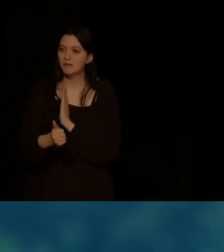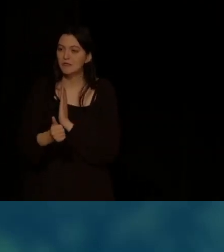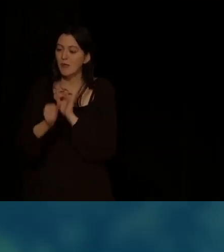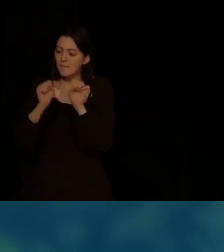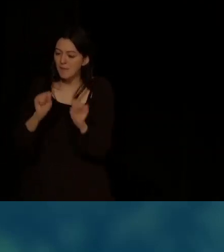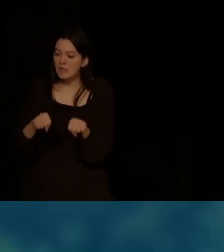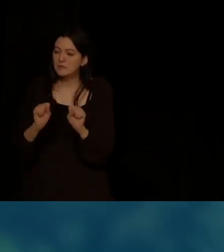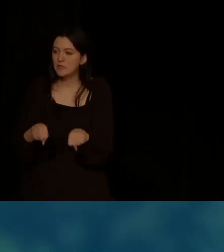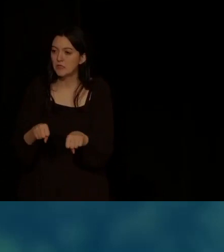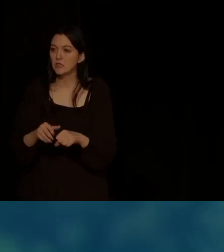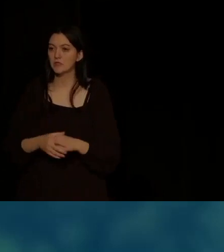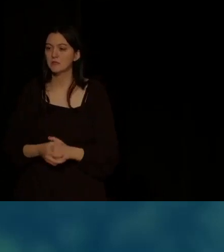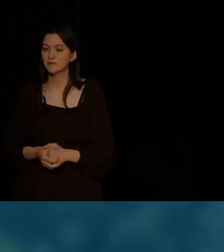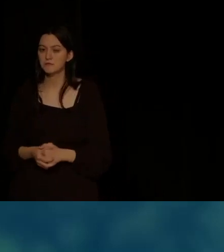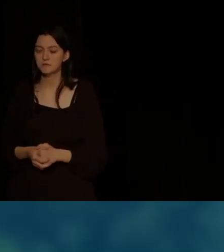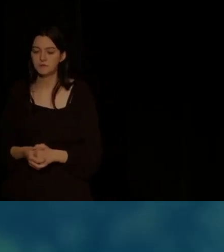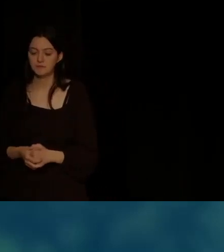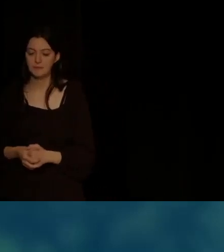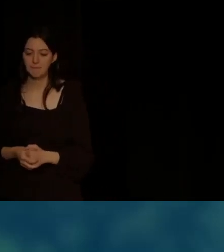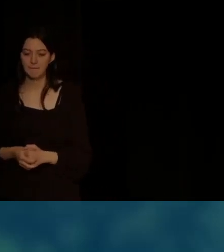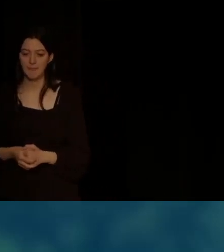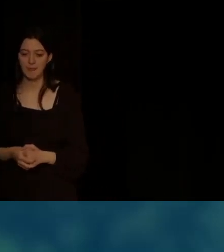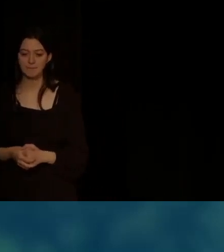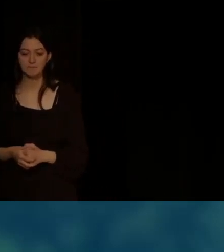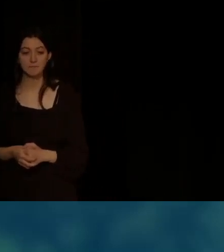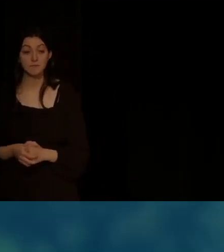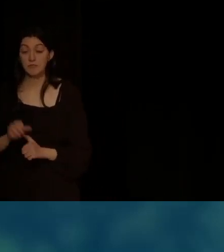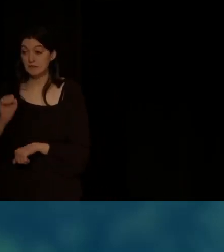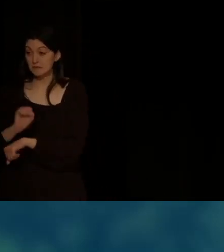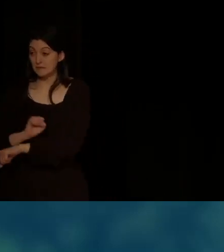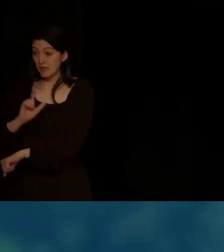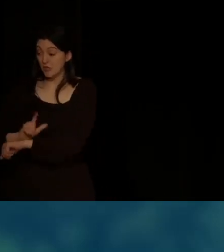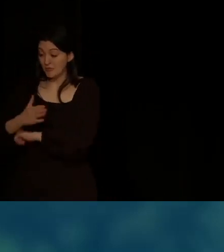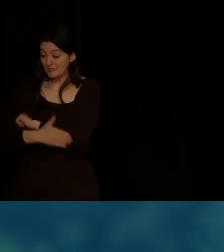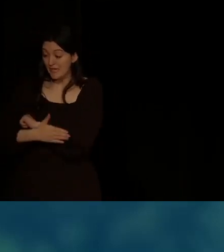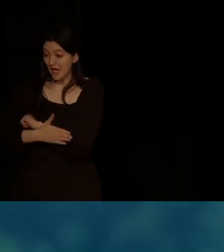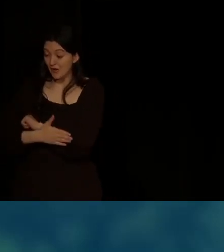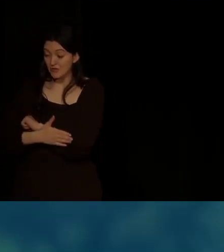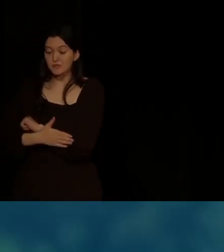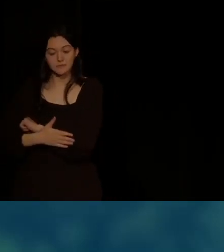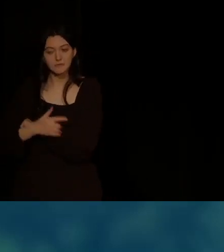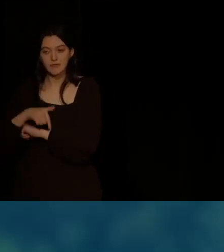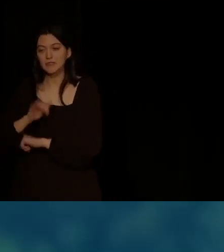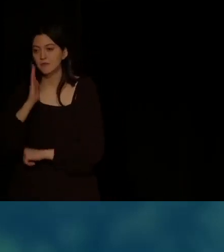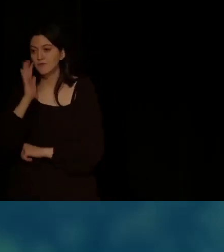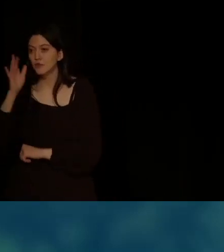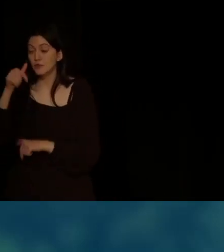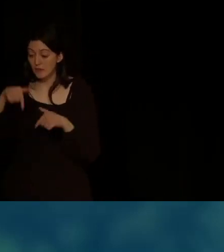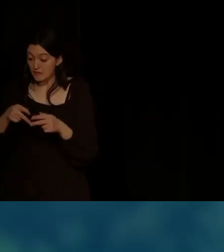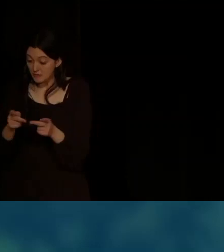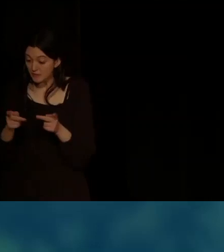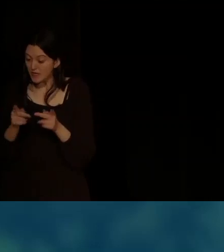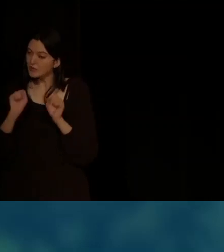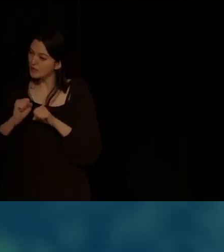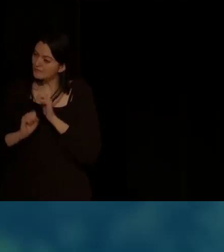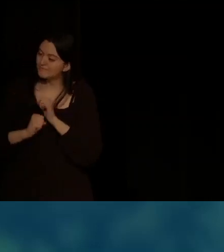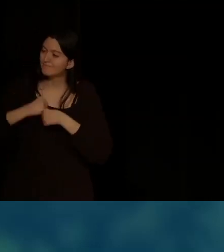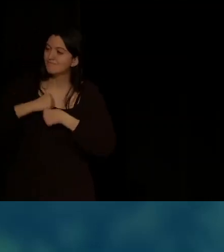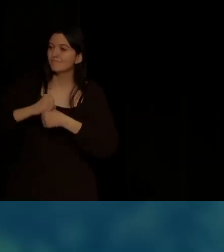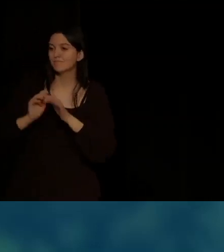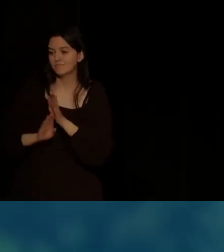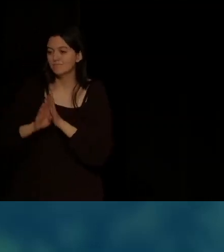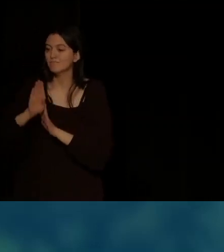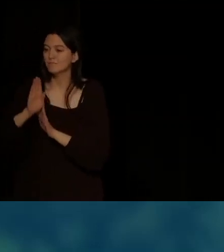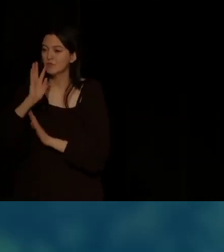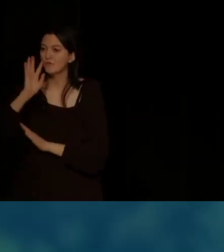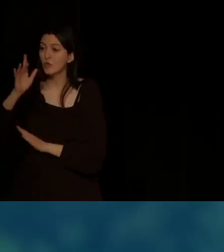possibilities. They are St. Louis County, and they are our future. and this is a place where you can build that future.